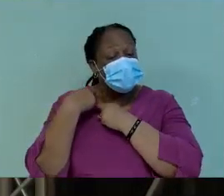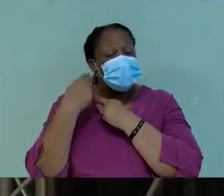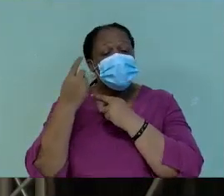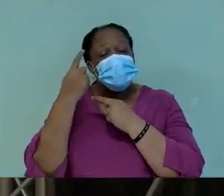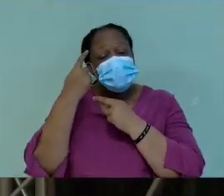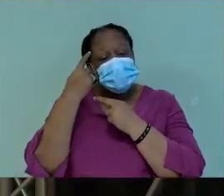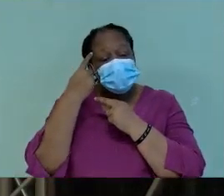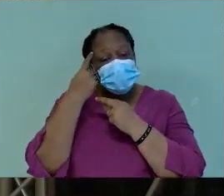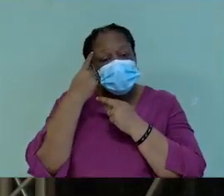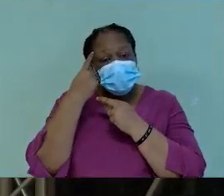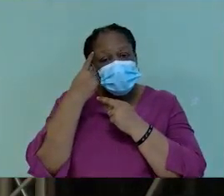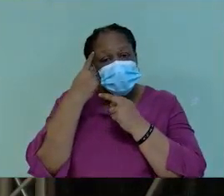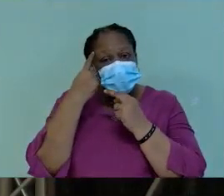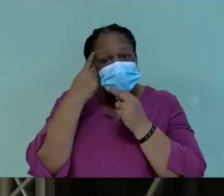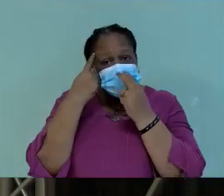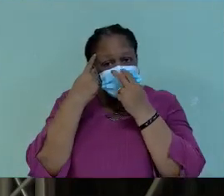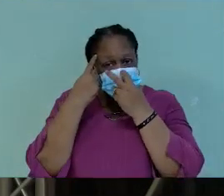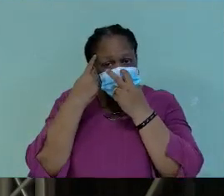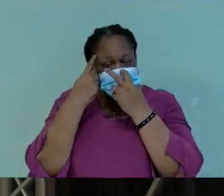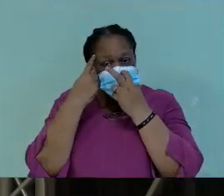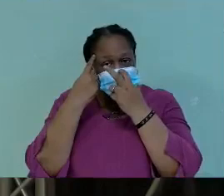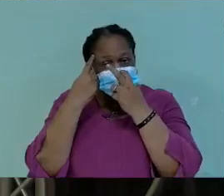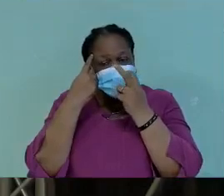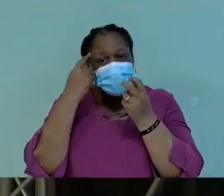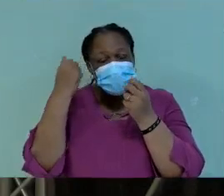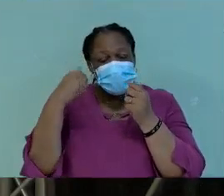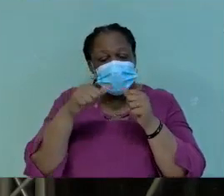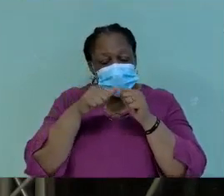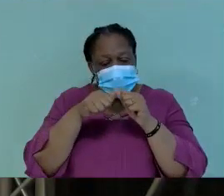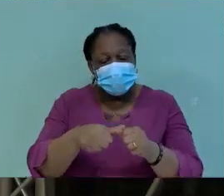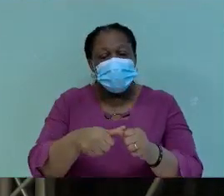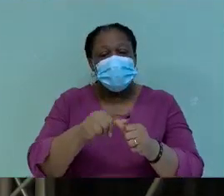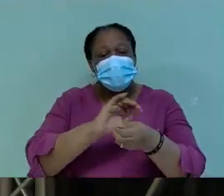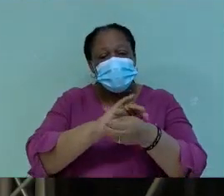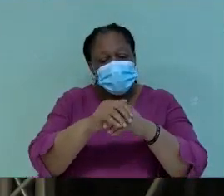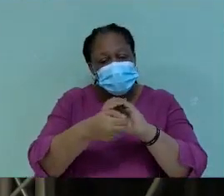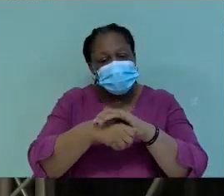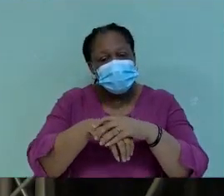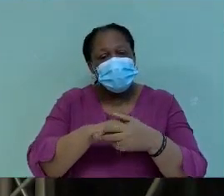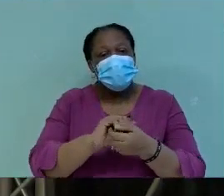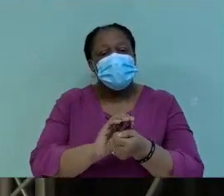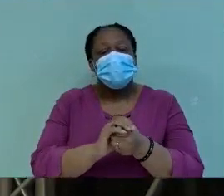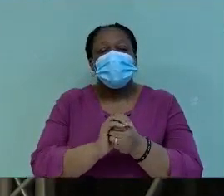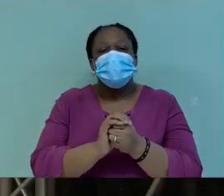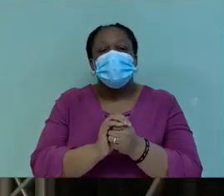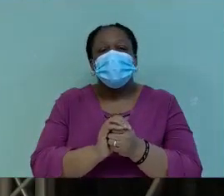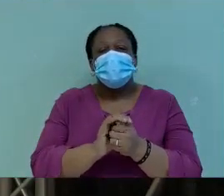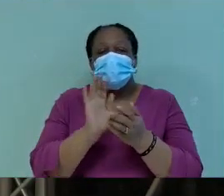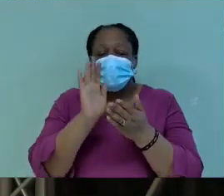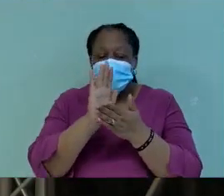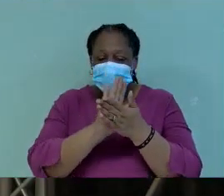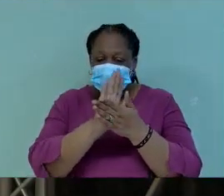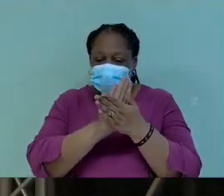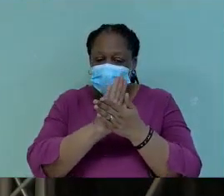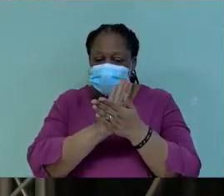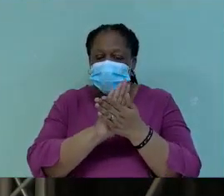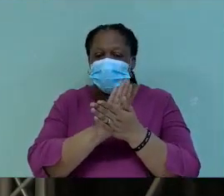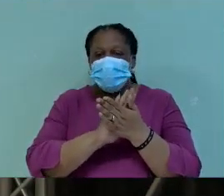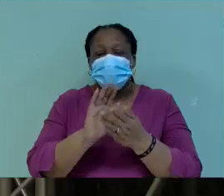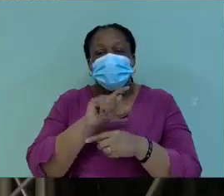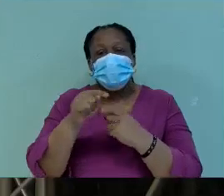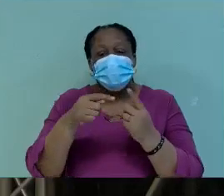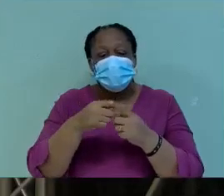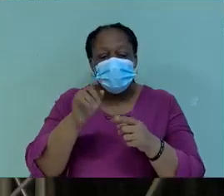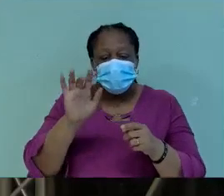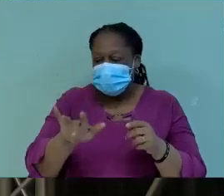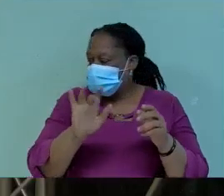personal responsibilities. We want you to continue the hand hygiene practices, washing your hands after touching